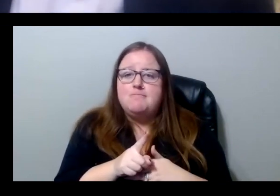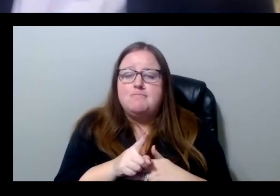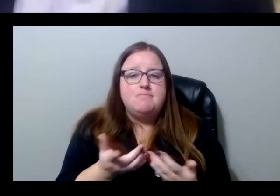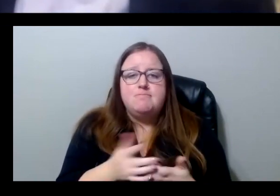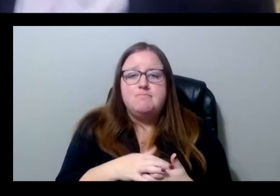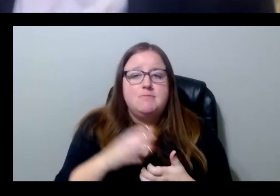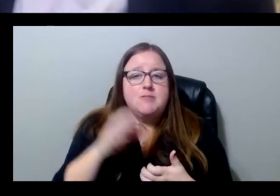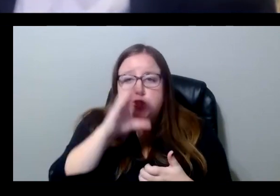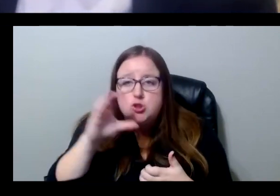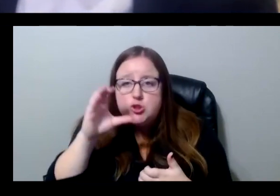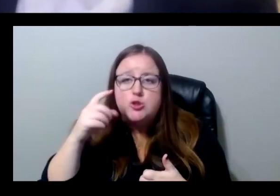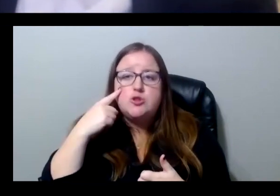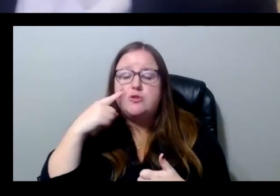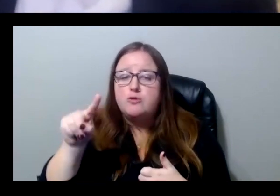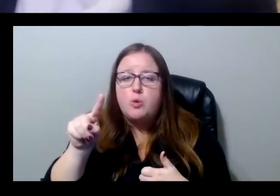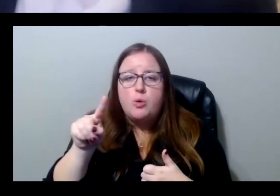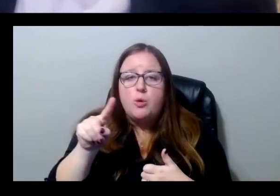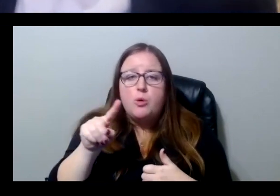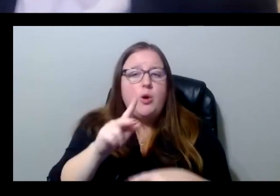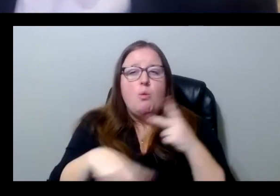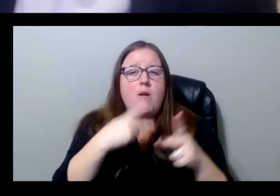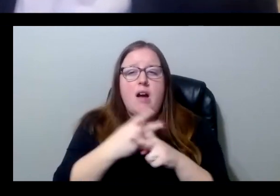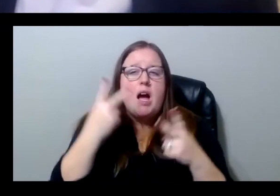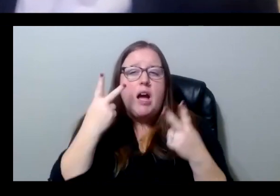received the book. And,